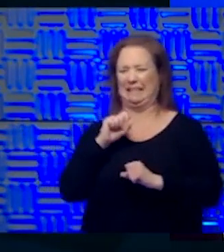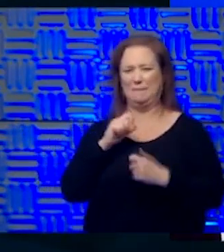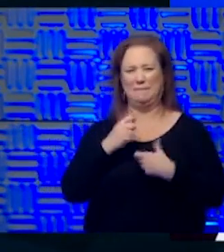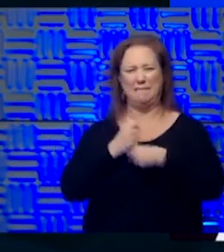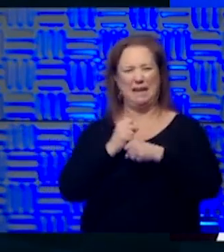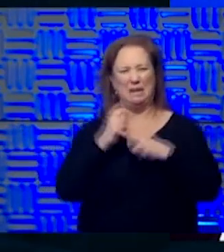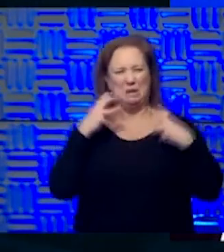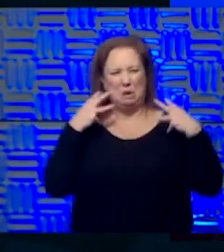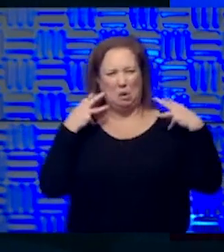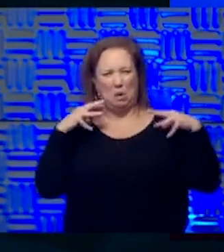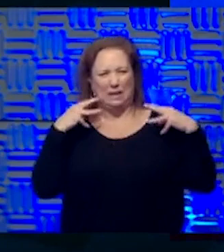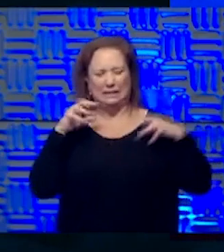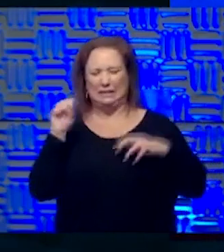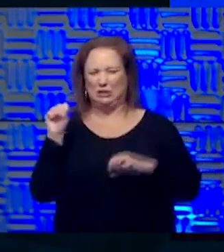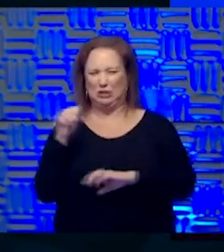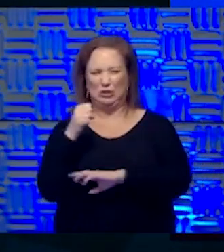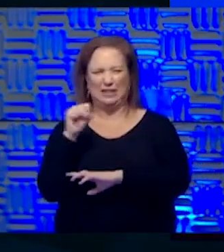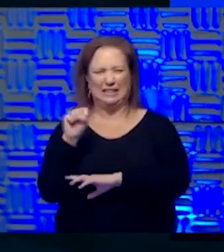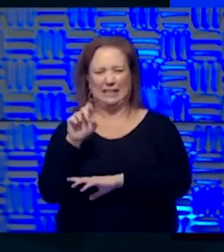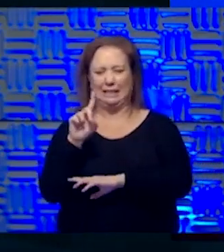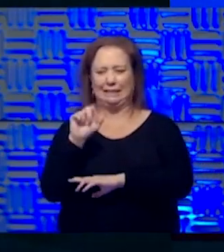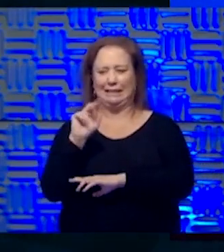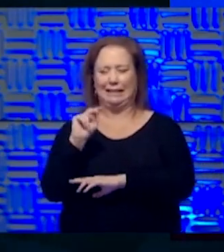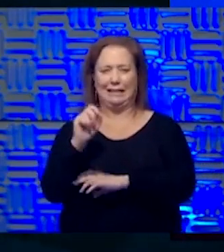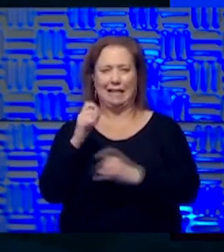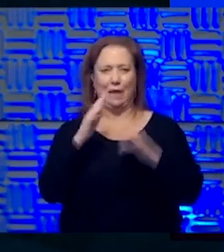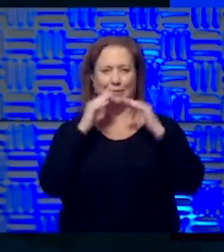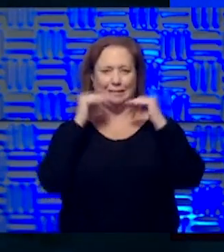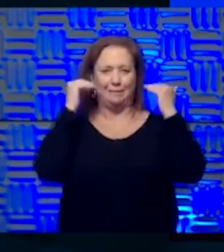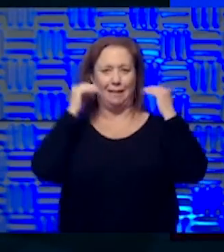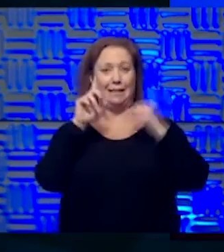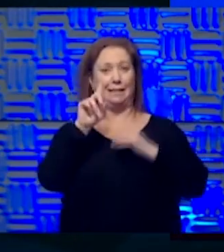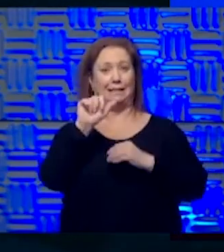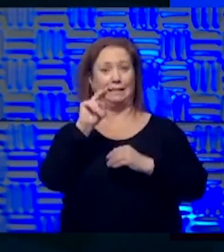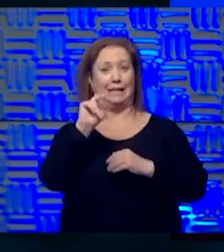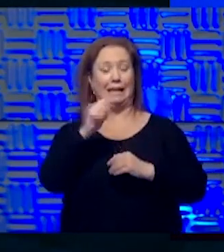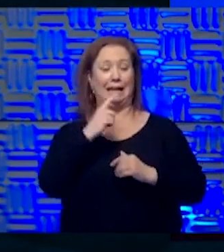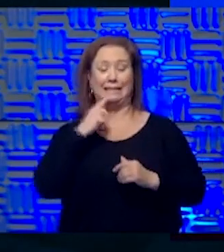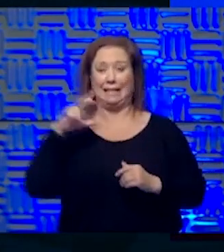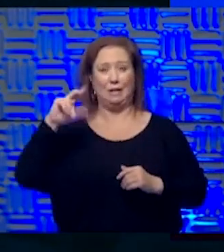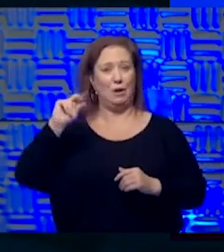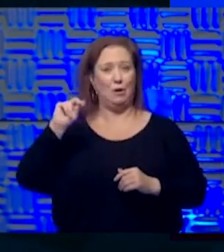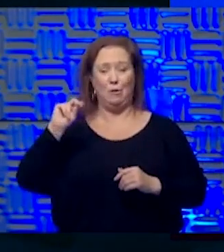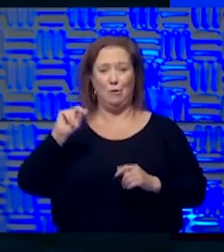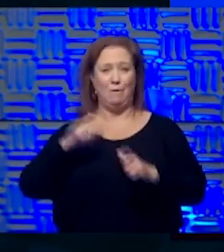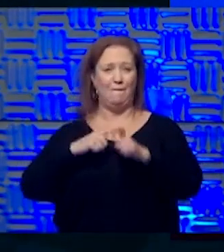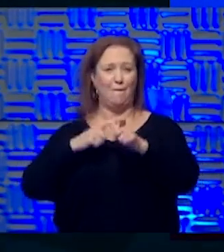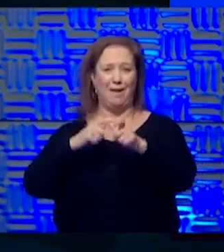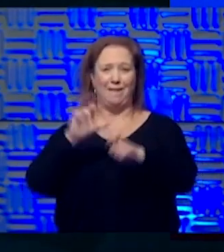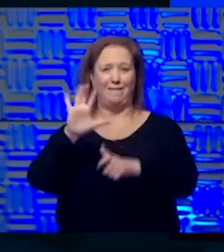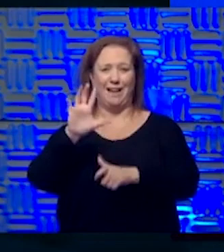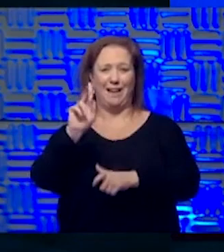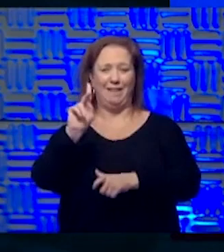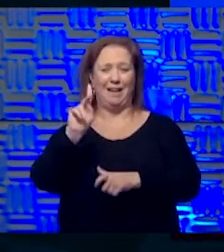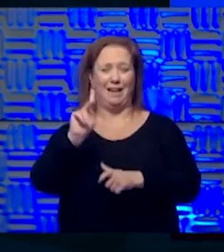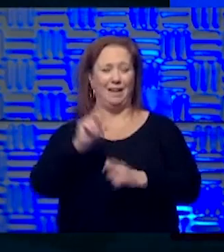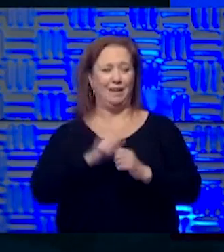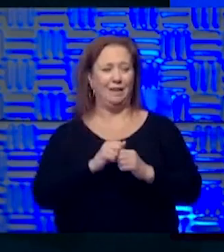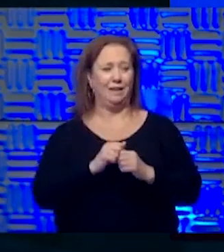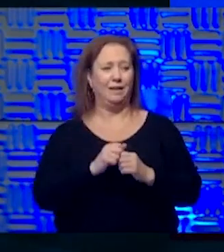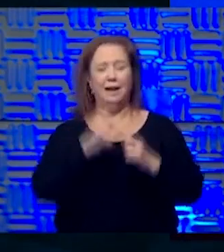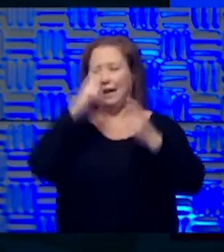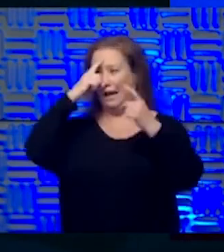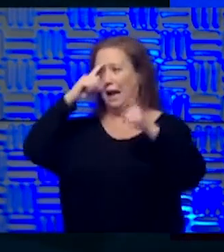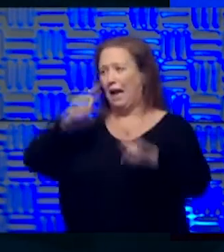grimaced a little bit. He shook his head, and now he's smiling. Okay, Dana, I'm saying no to the run to the 5K. I would